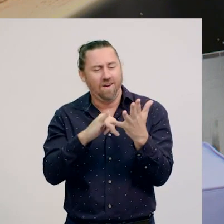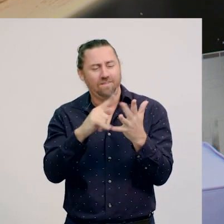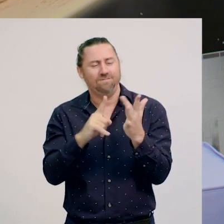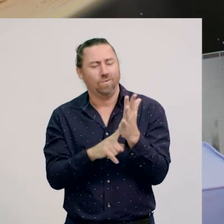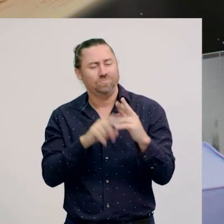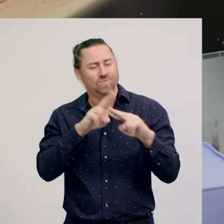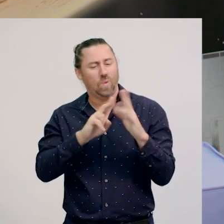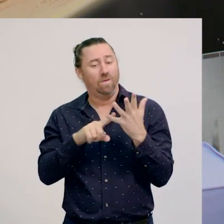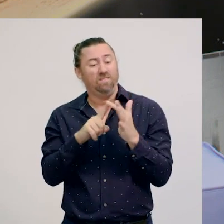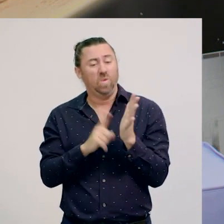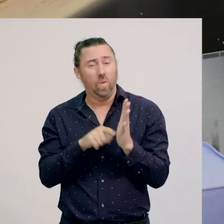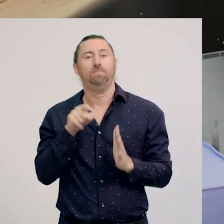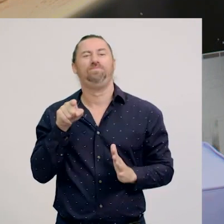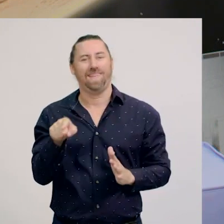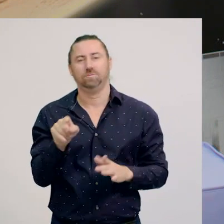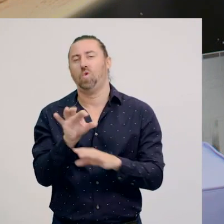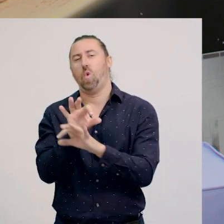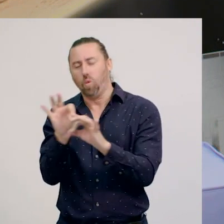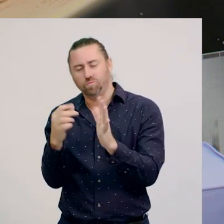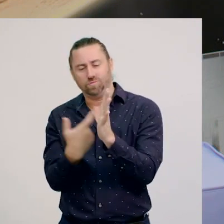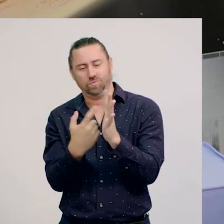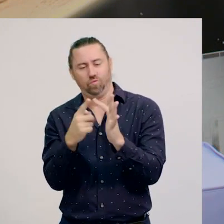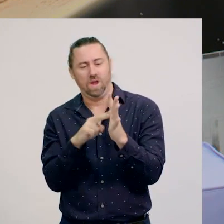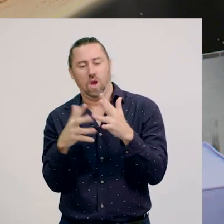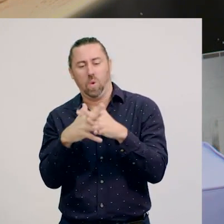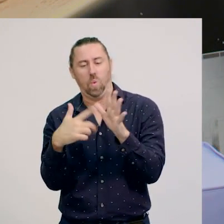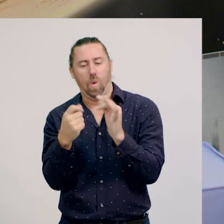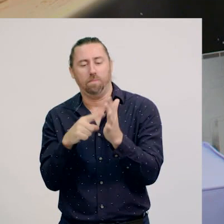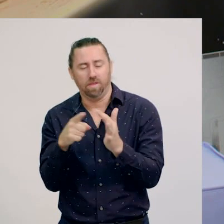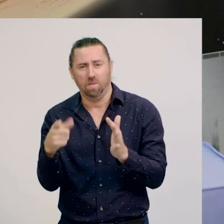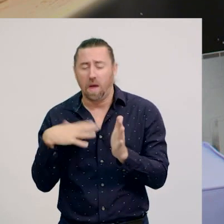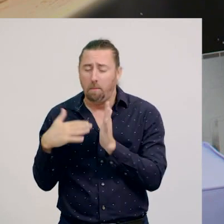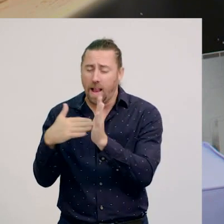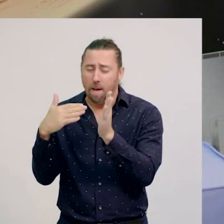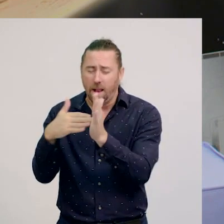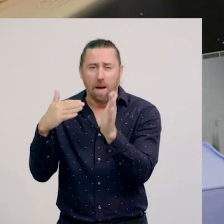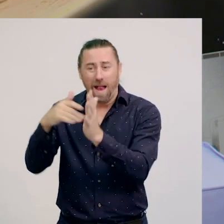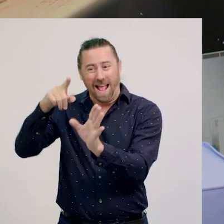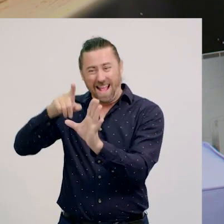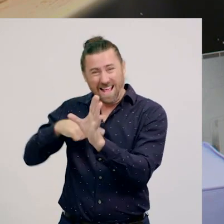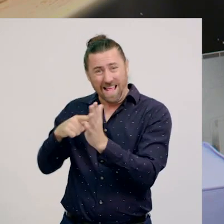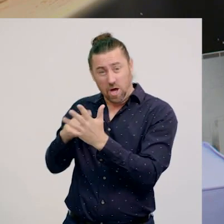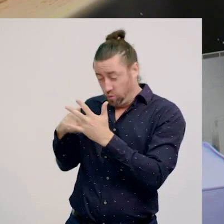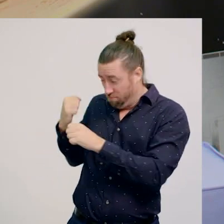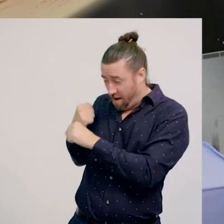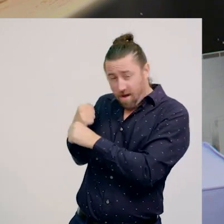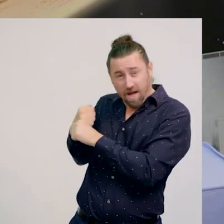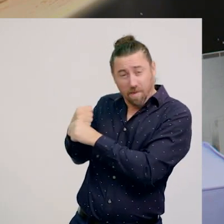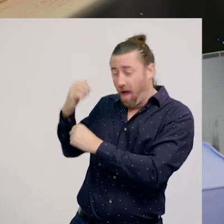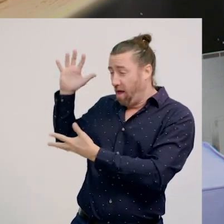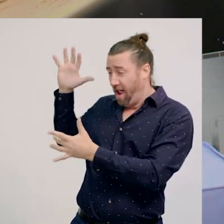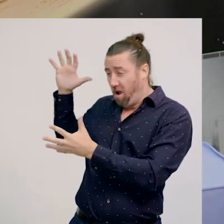last time would be classified as non-renewable because, remember, they take millions of years to produce.